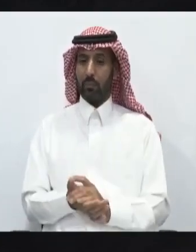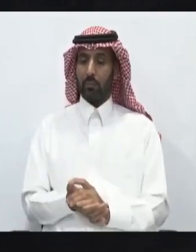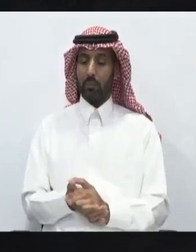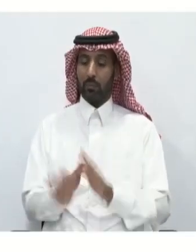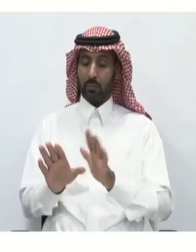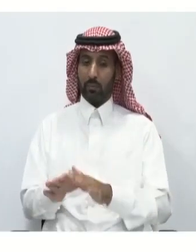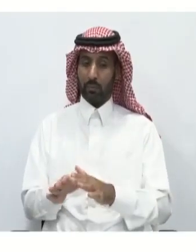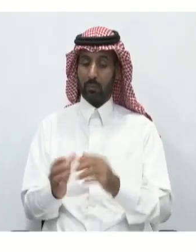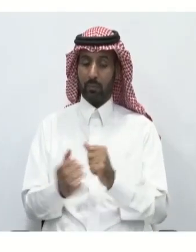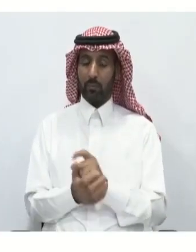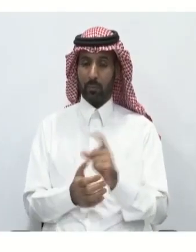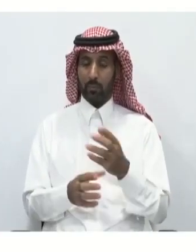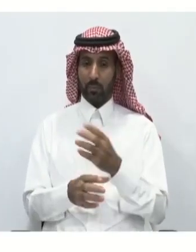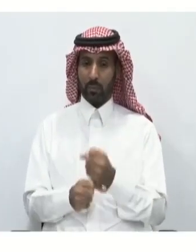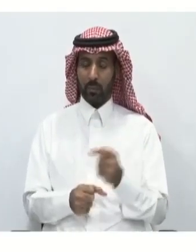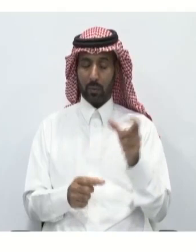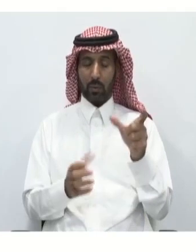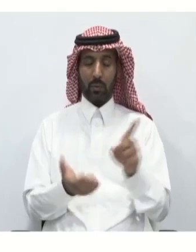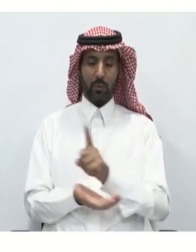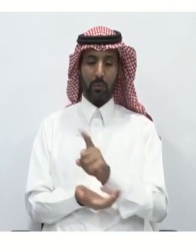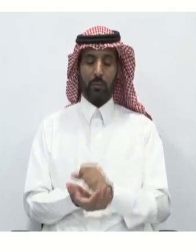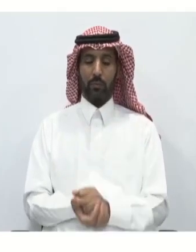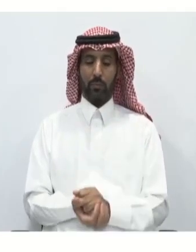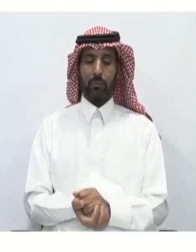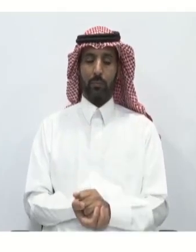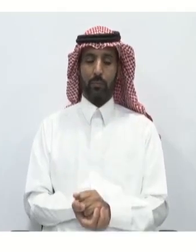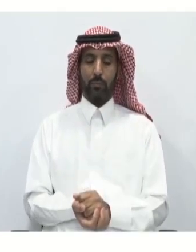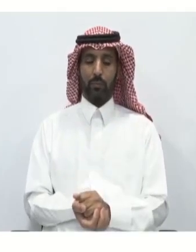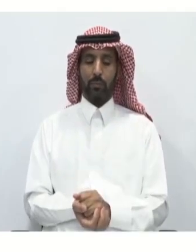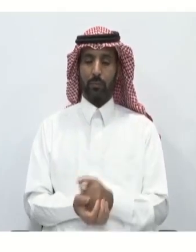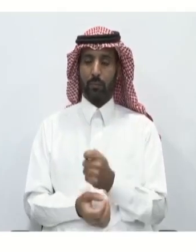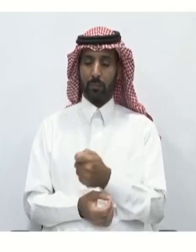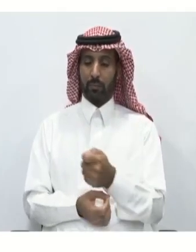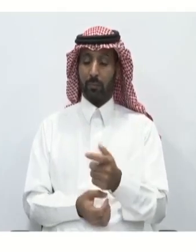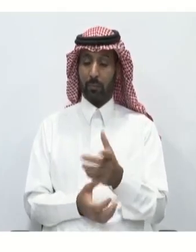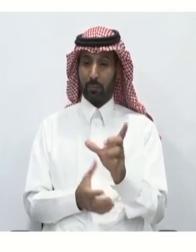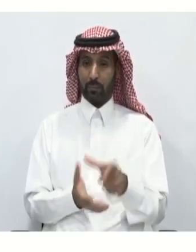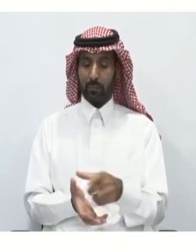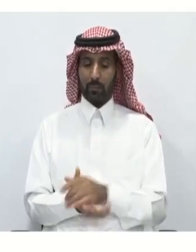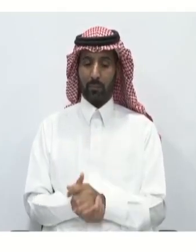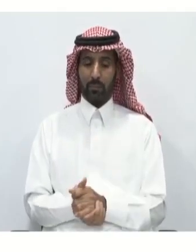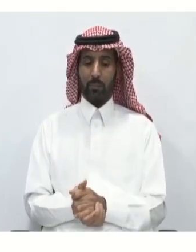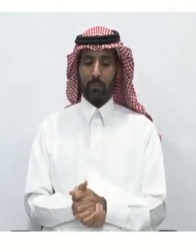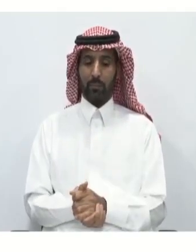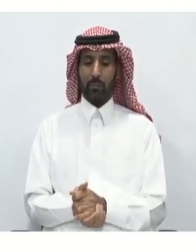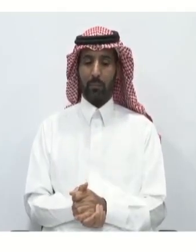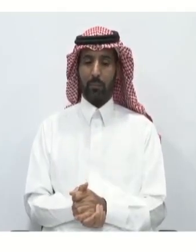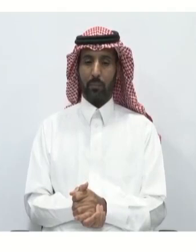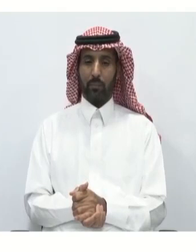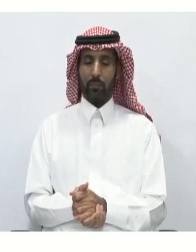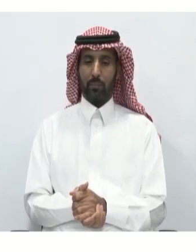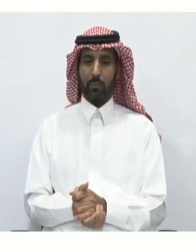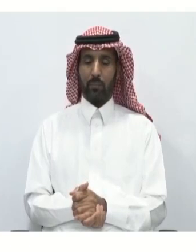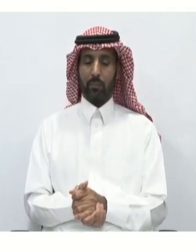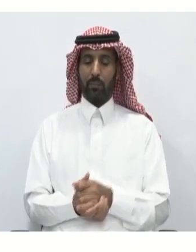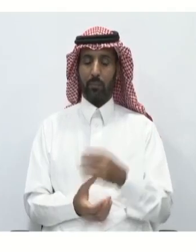sustain the ecotourism there. Provides financial benefits for local people. So you can